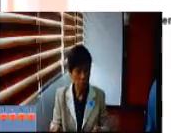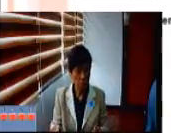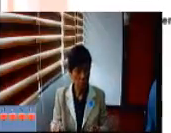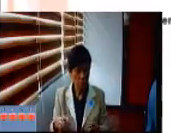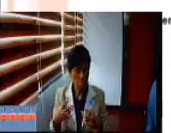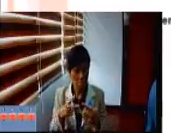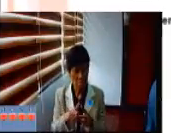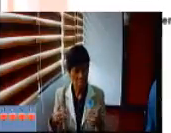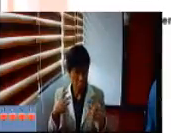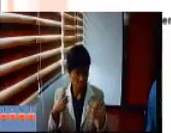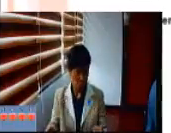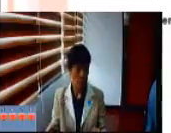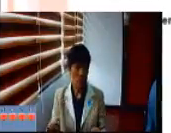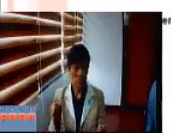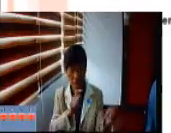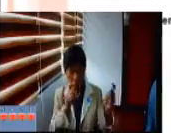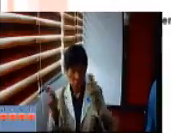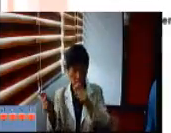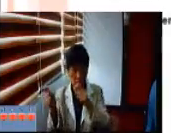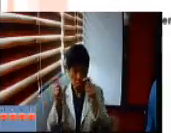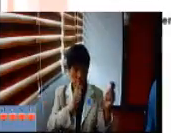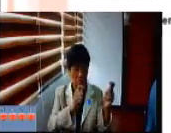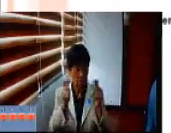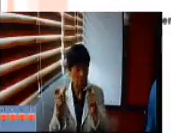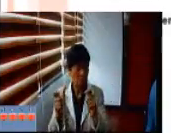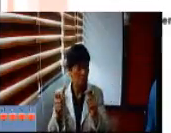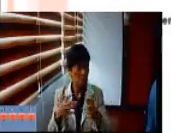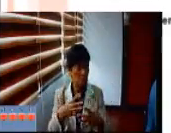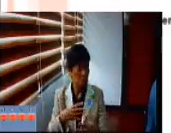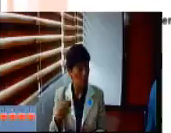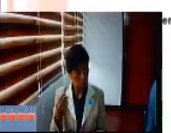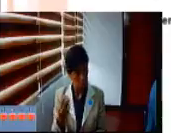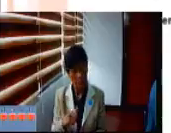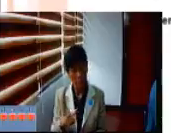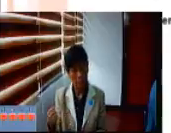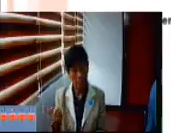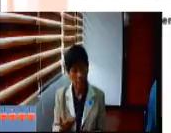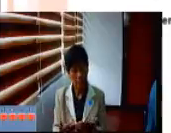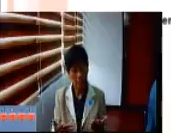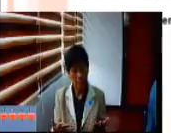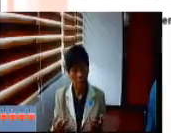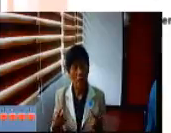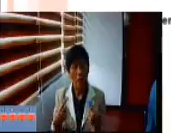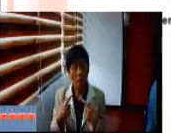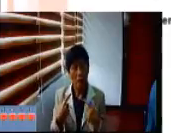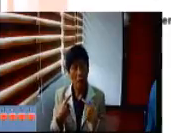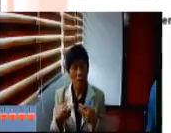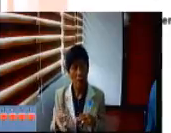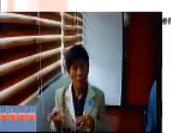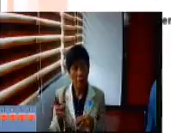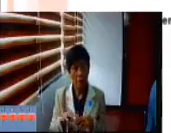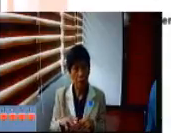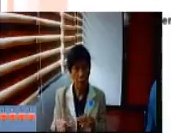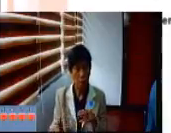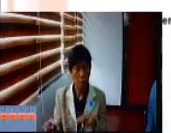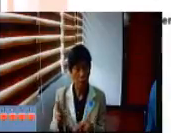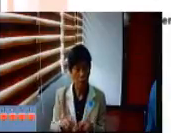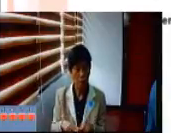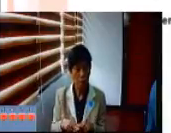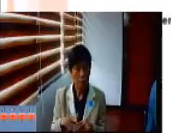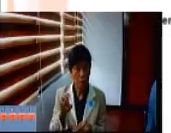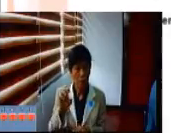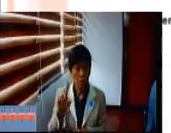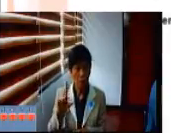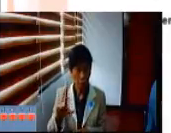super typhoon ang levels. And one thing is yung there will be increase in El Nino